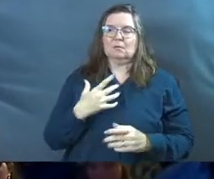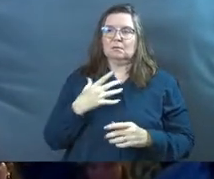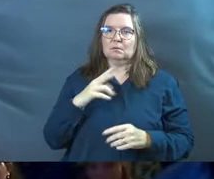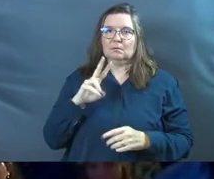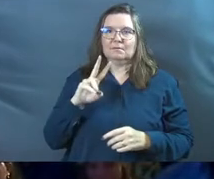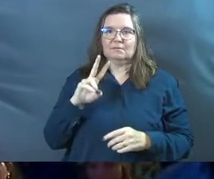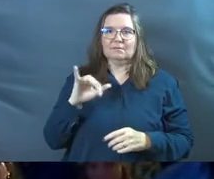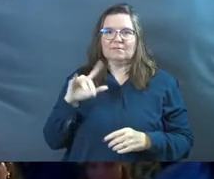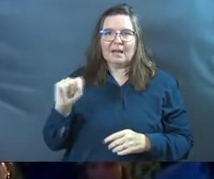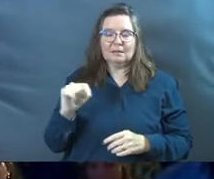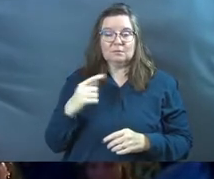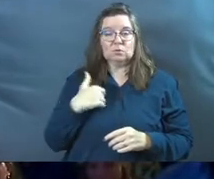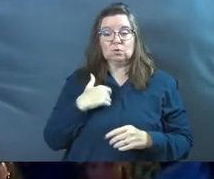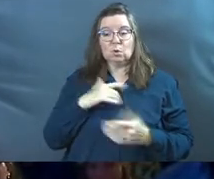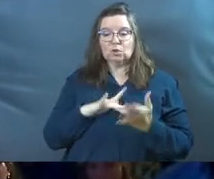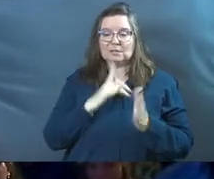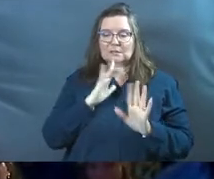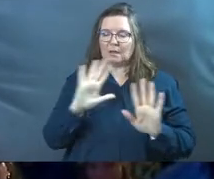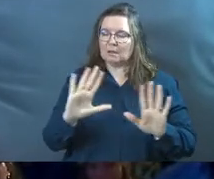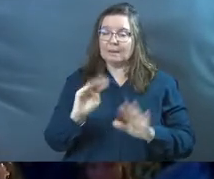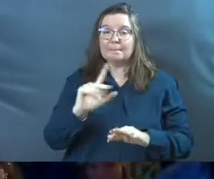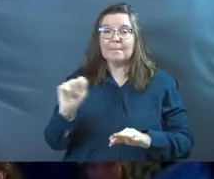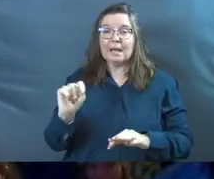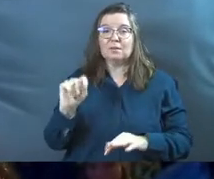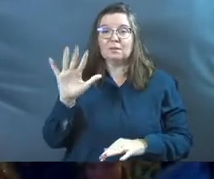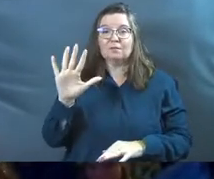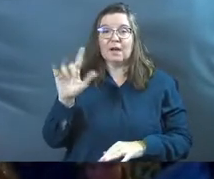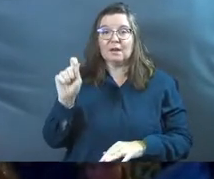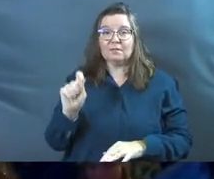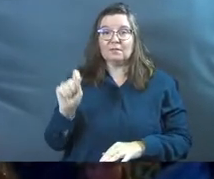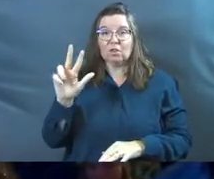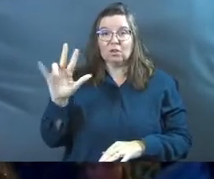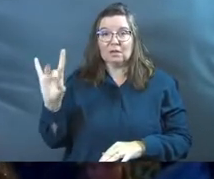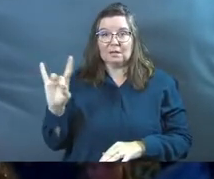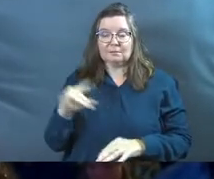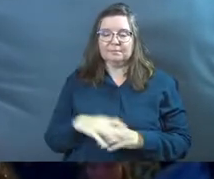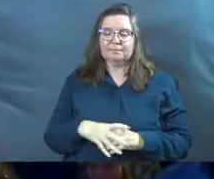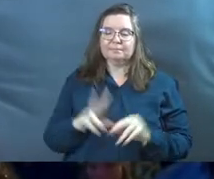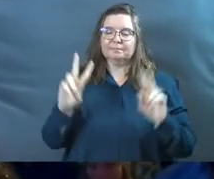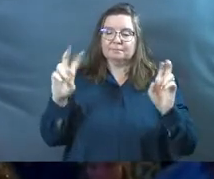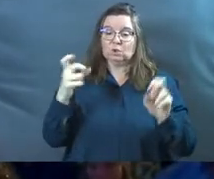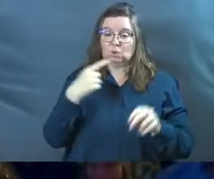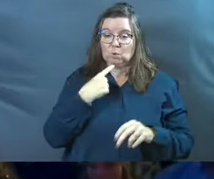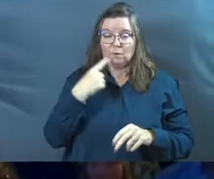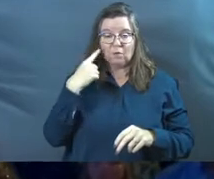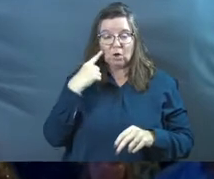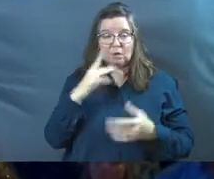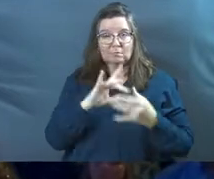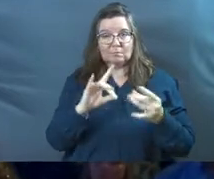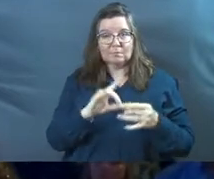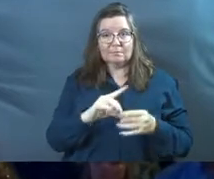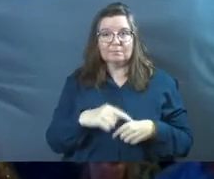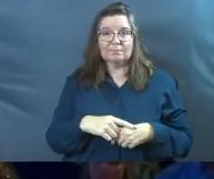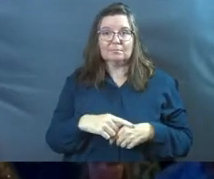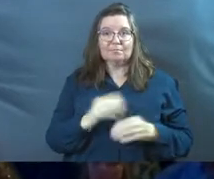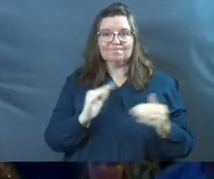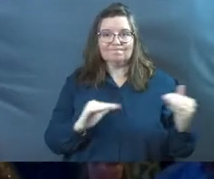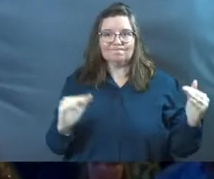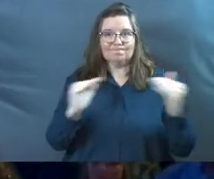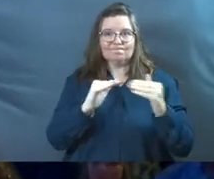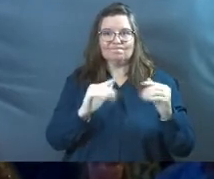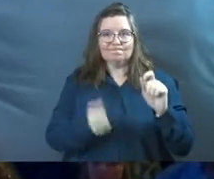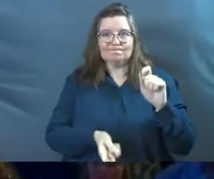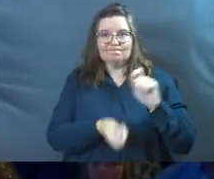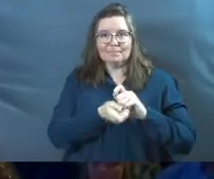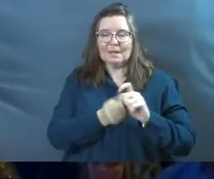or vengeance seem okay. So Jesus says in Matthew 5:38, you have heard that it was said, eye for an eye and tooth for tooth,